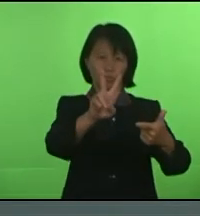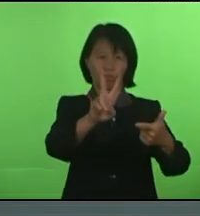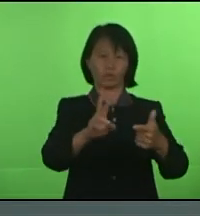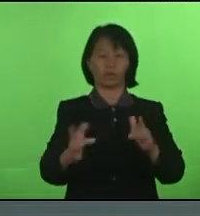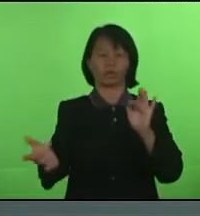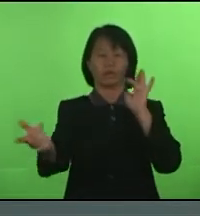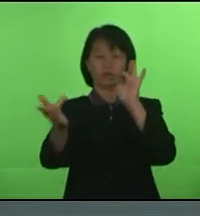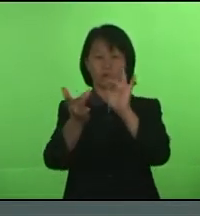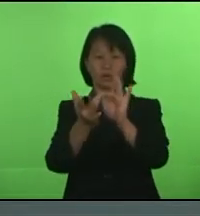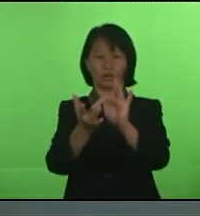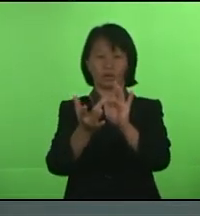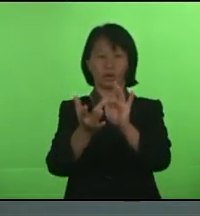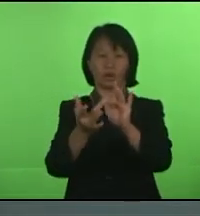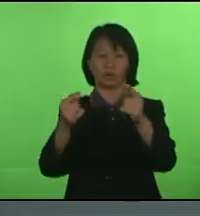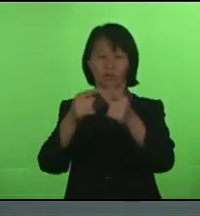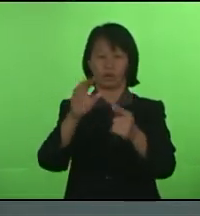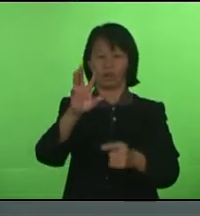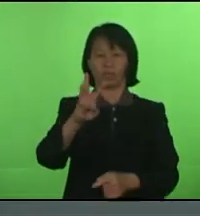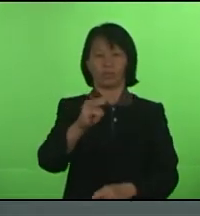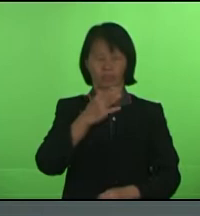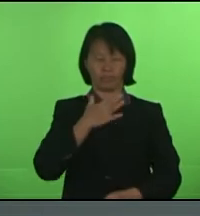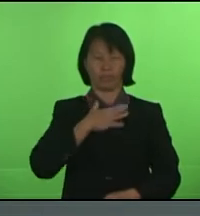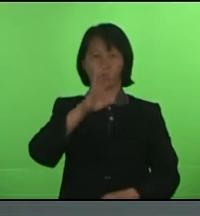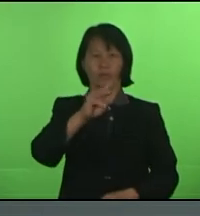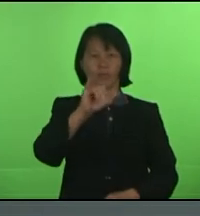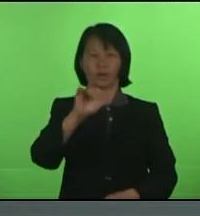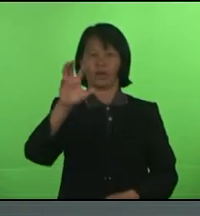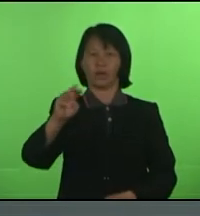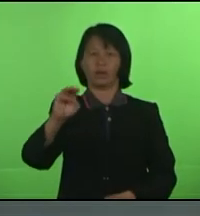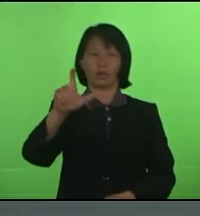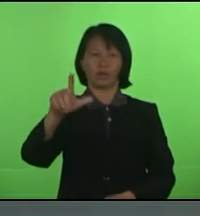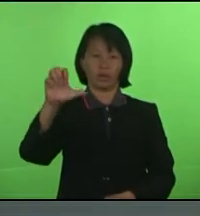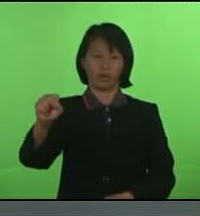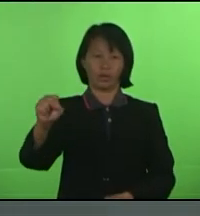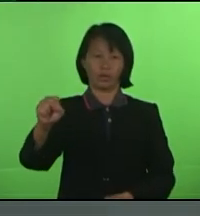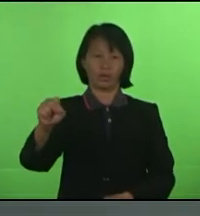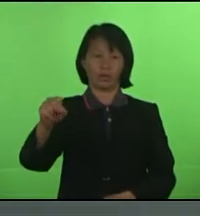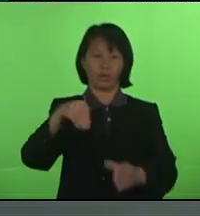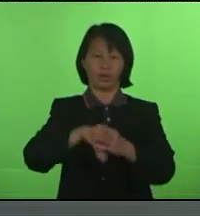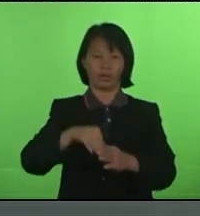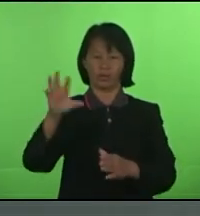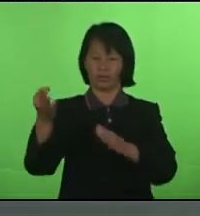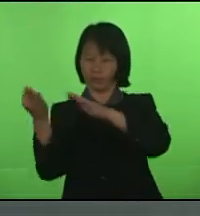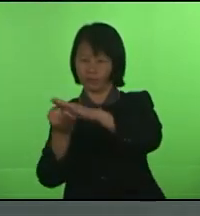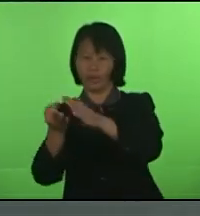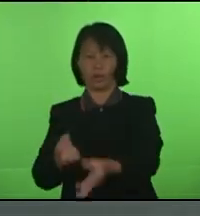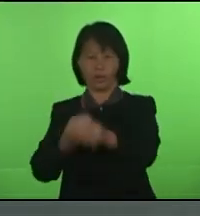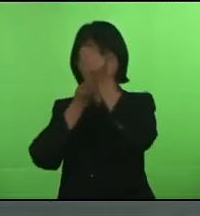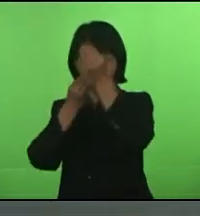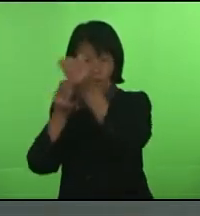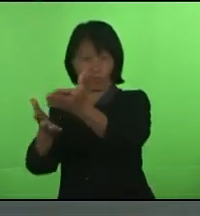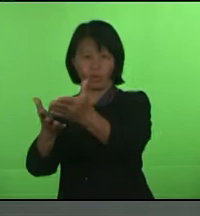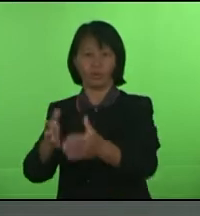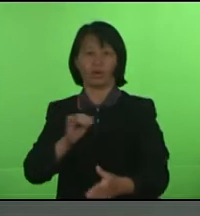2 is name 3 tools in My LMS that allow sharing of file and information.